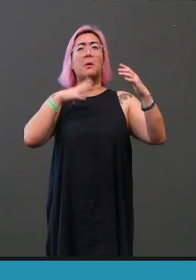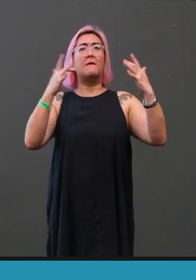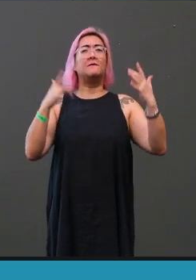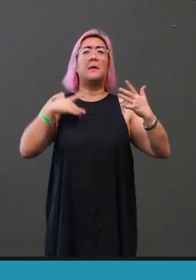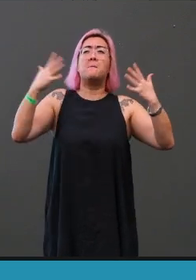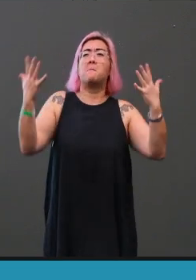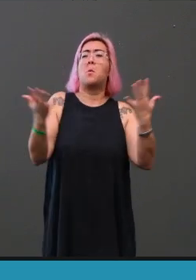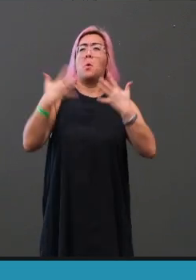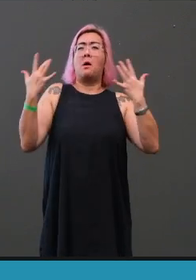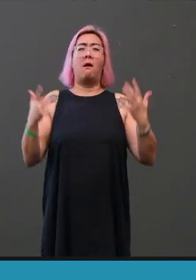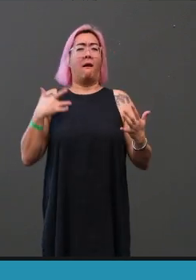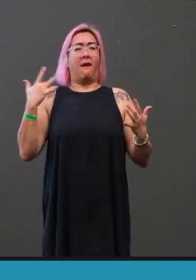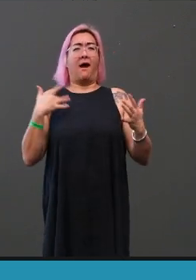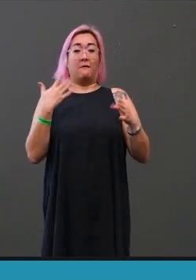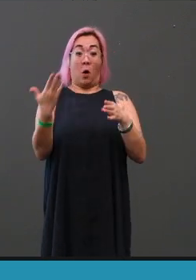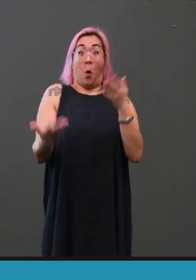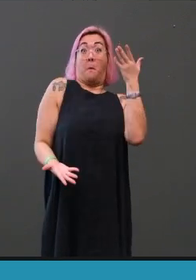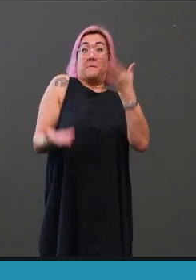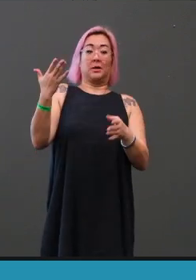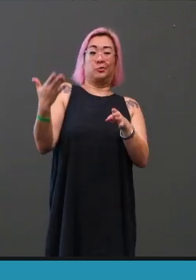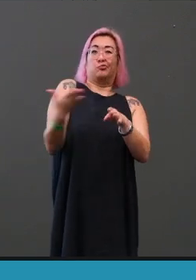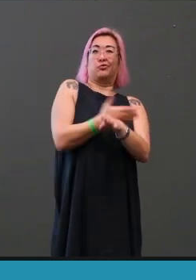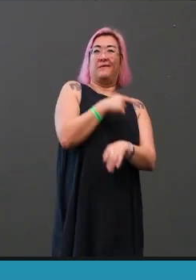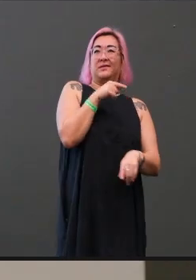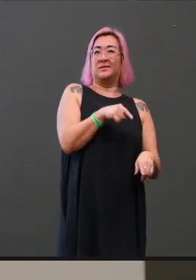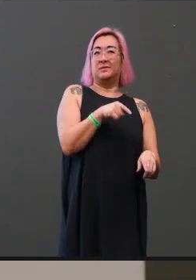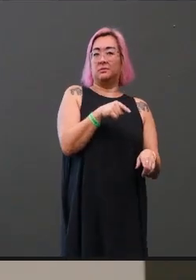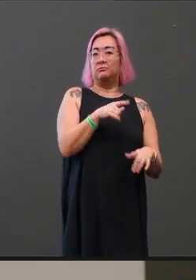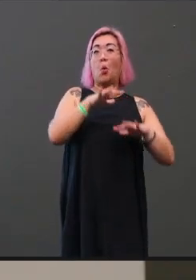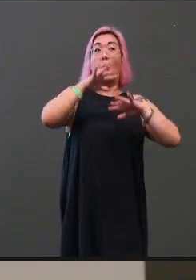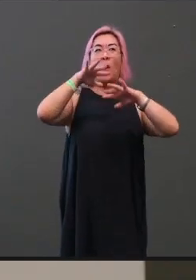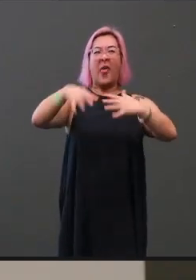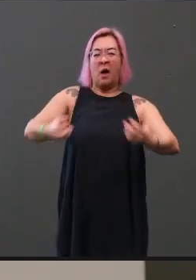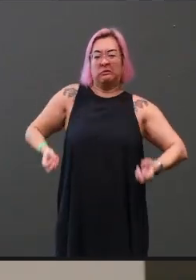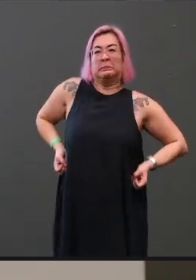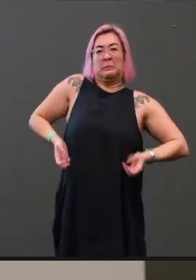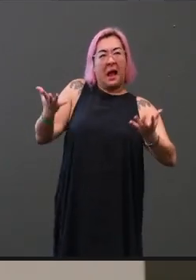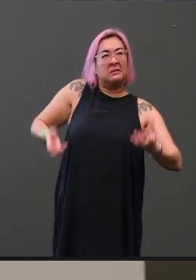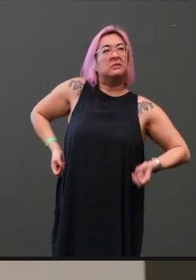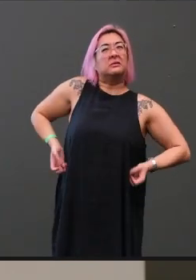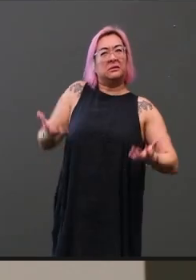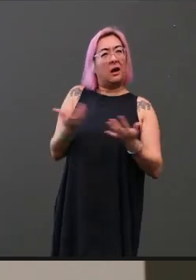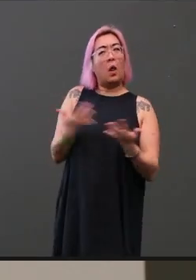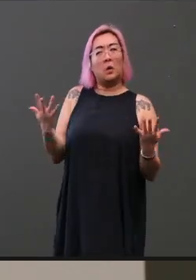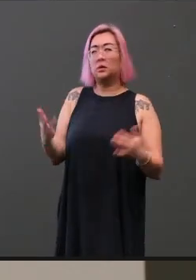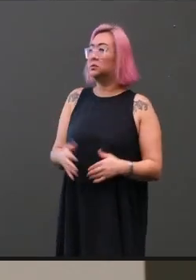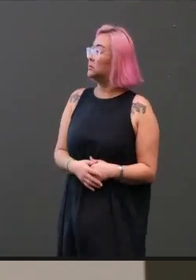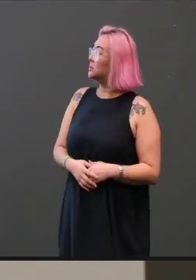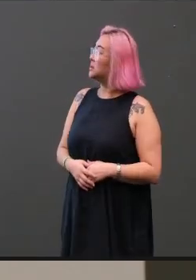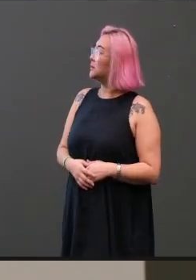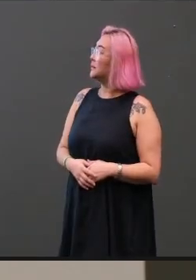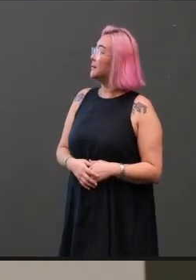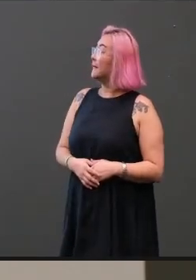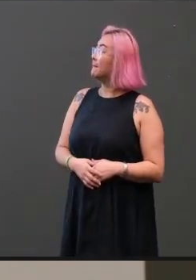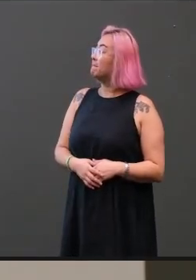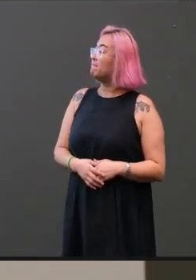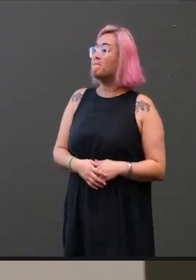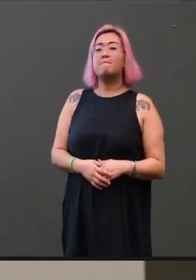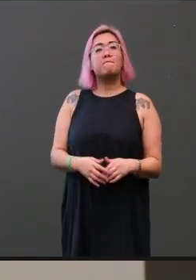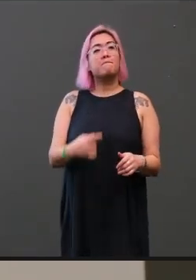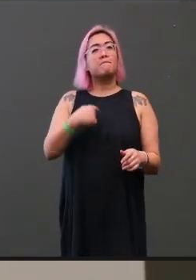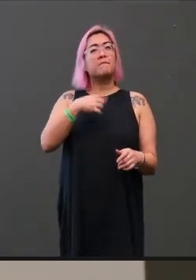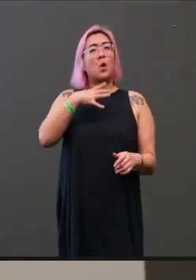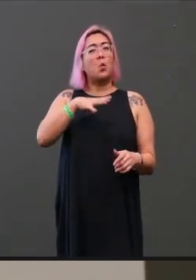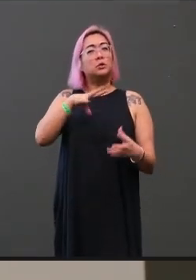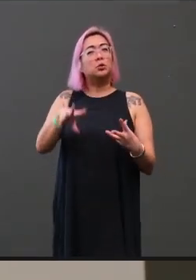Preferably without exploding our art budget completely at the same time. So I wanted also to create visual effects